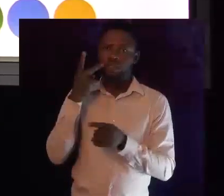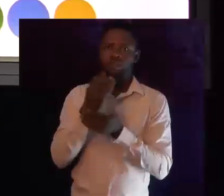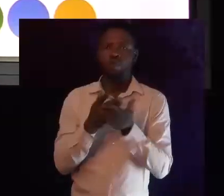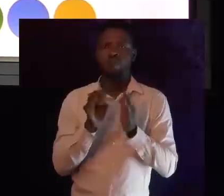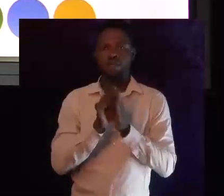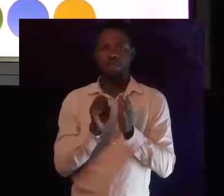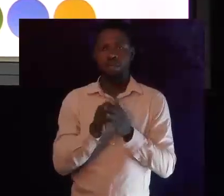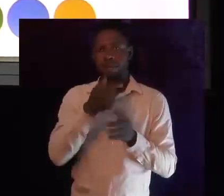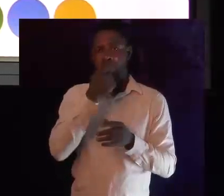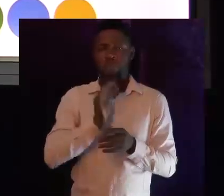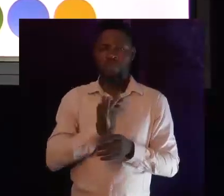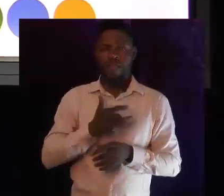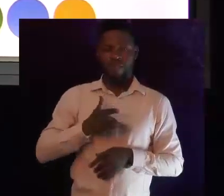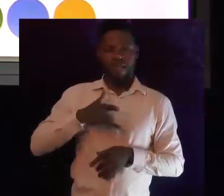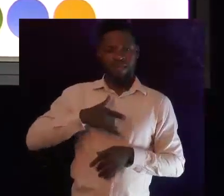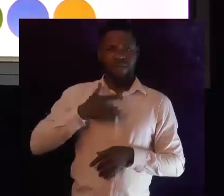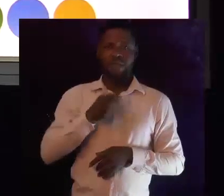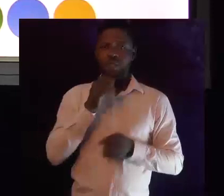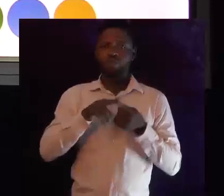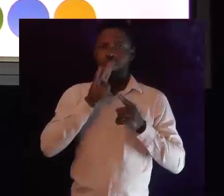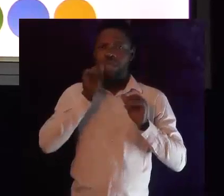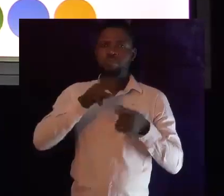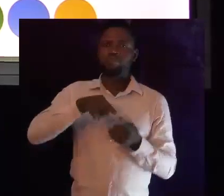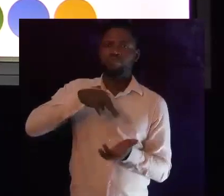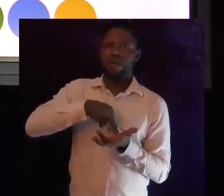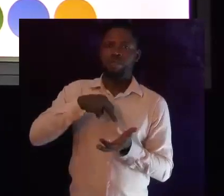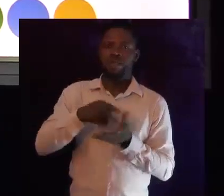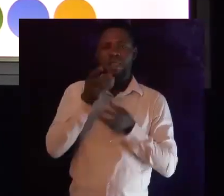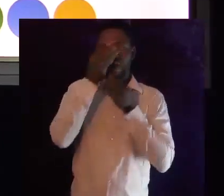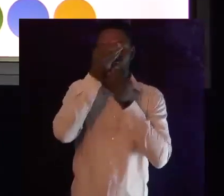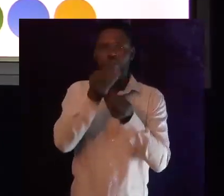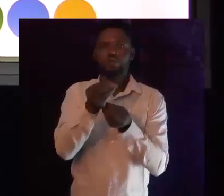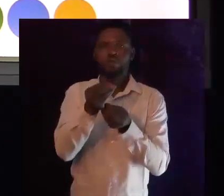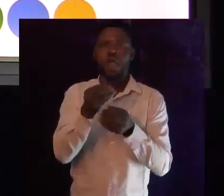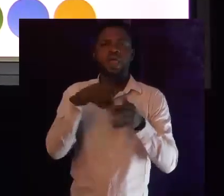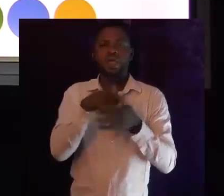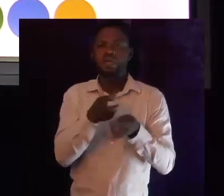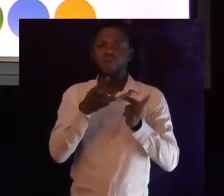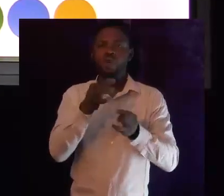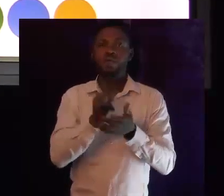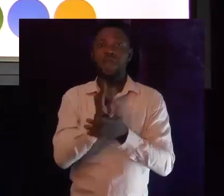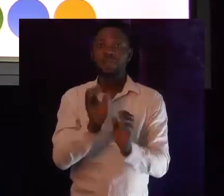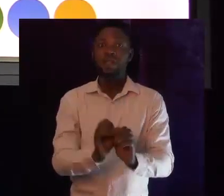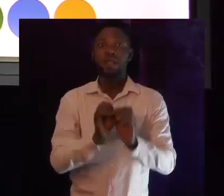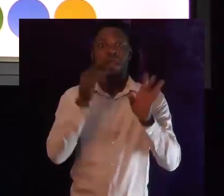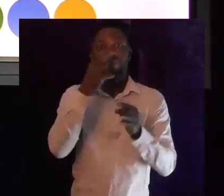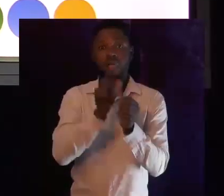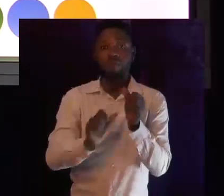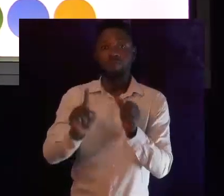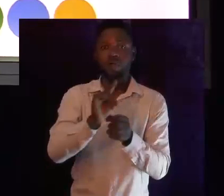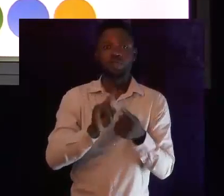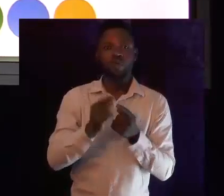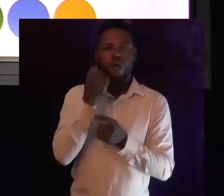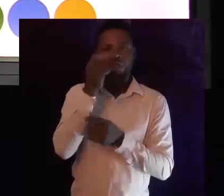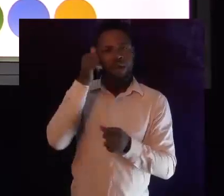look at some example, because our motive is to be able to represent information in a way that is clear for everybody